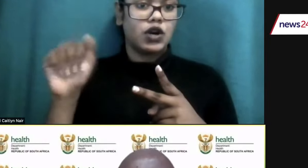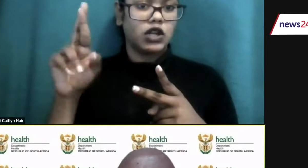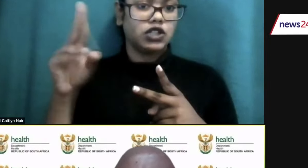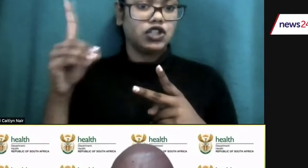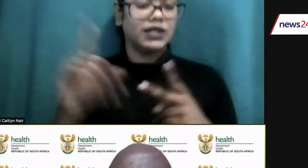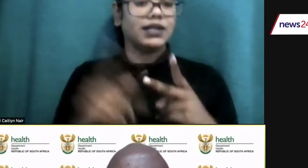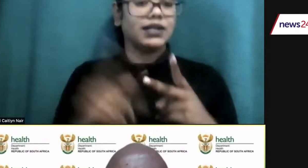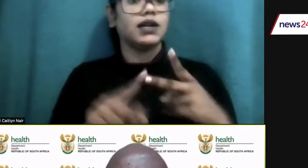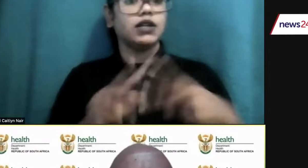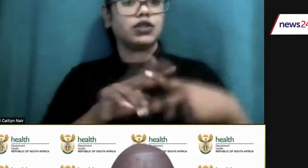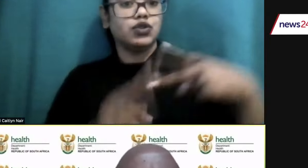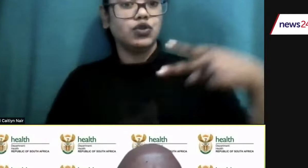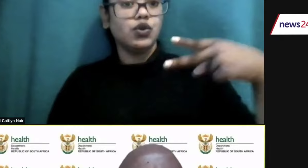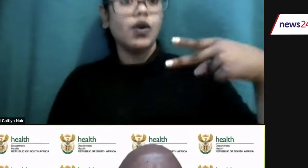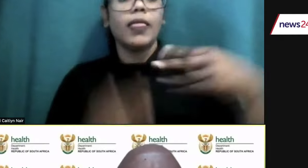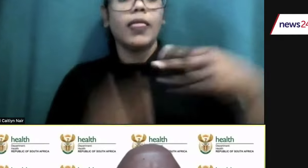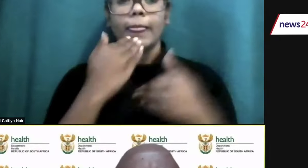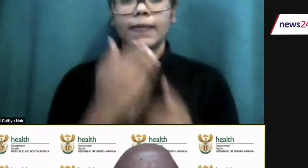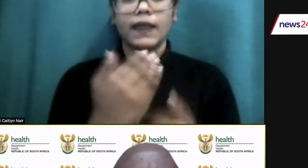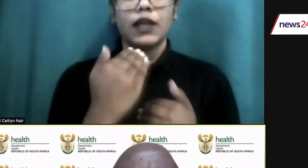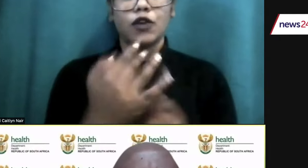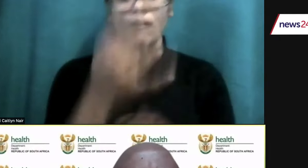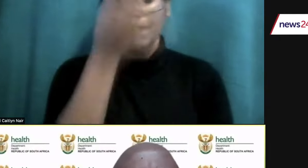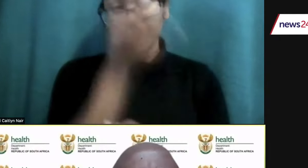Lessels for very informative